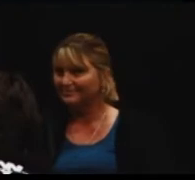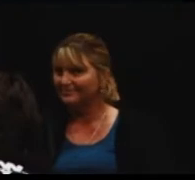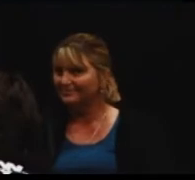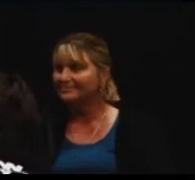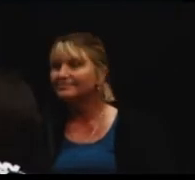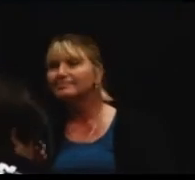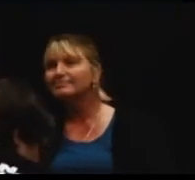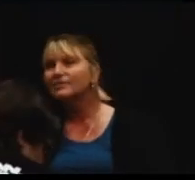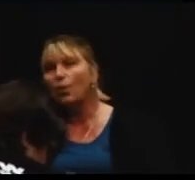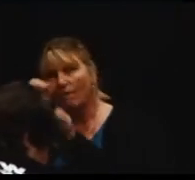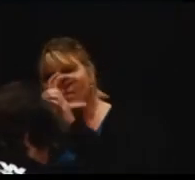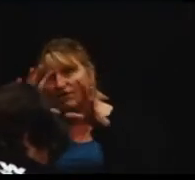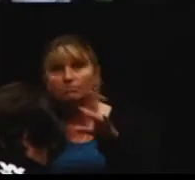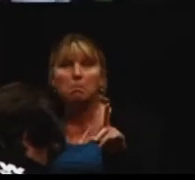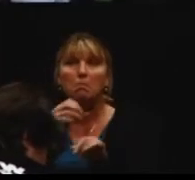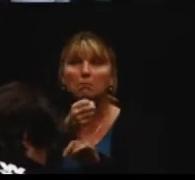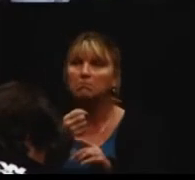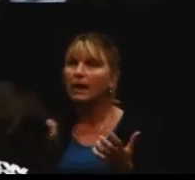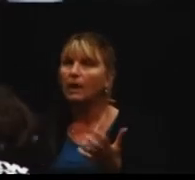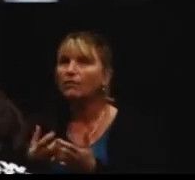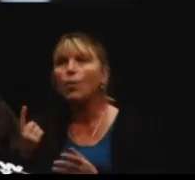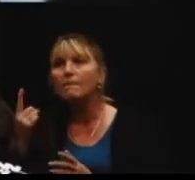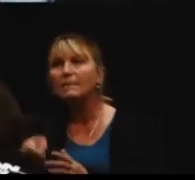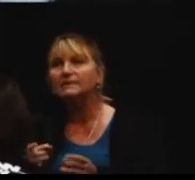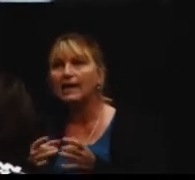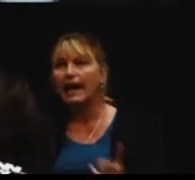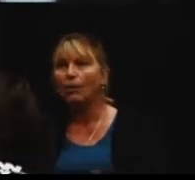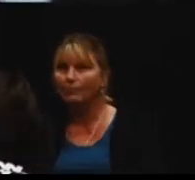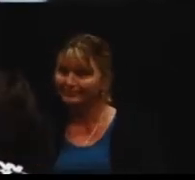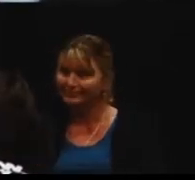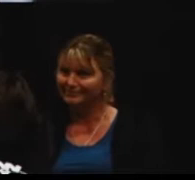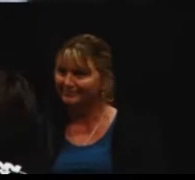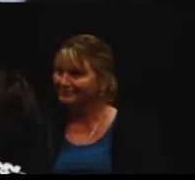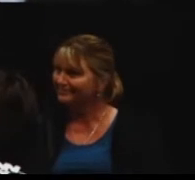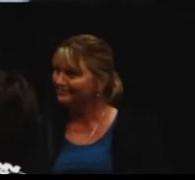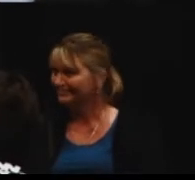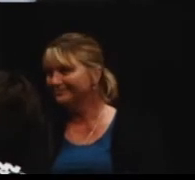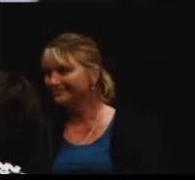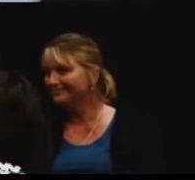vision, and how do we get there? You have a minute starting from now.